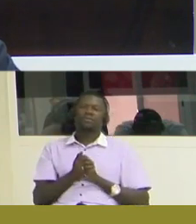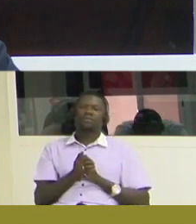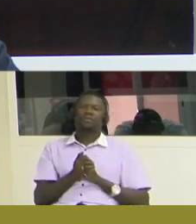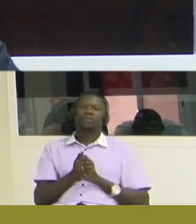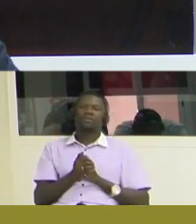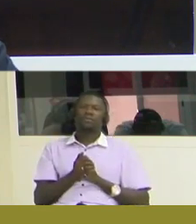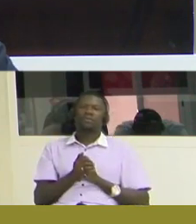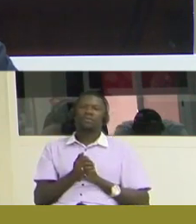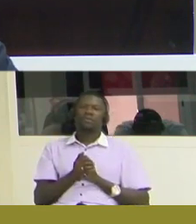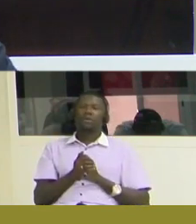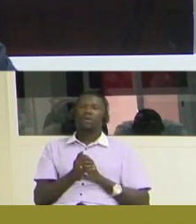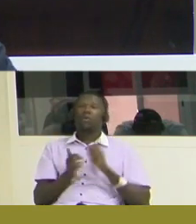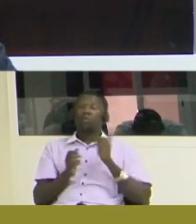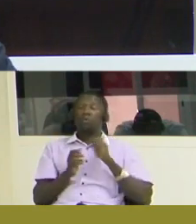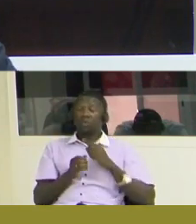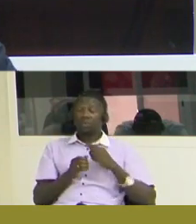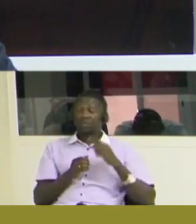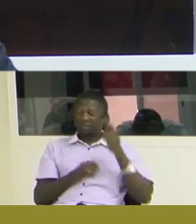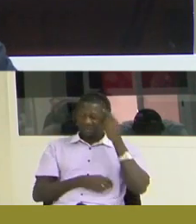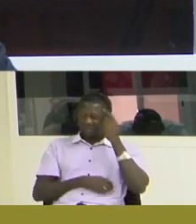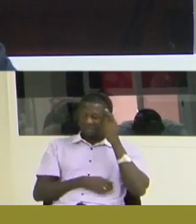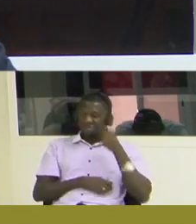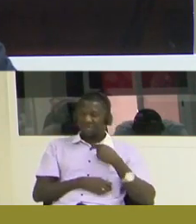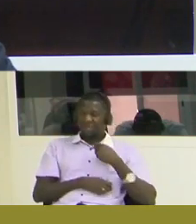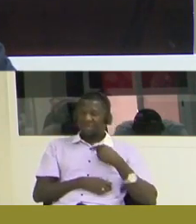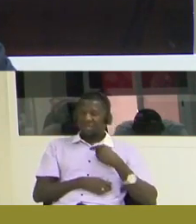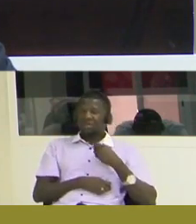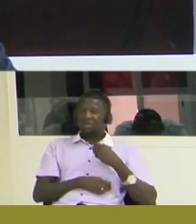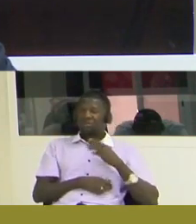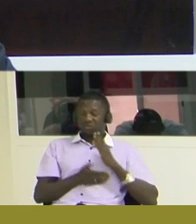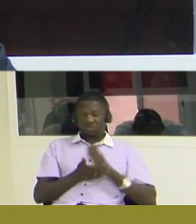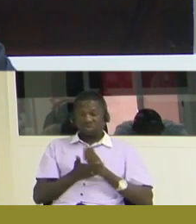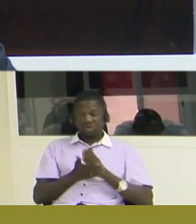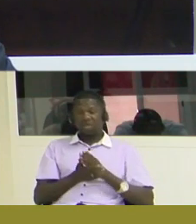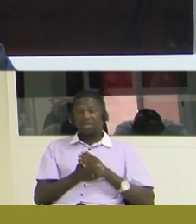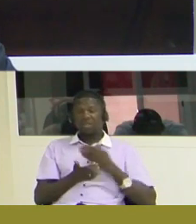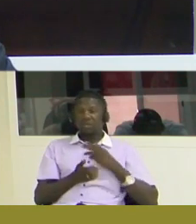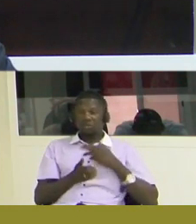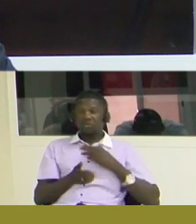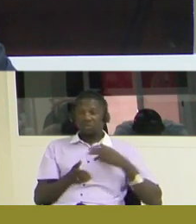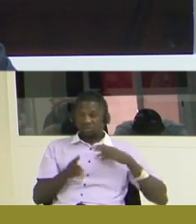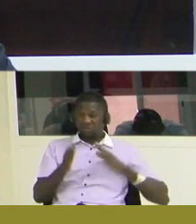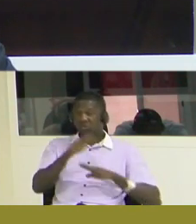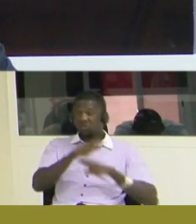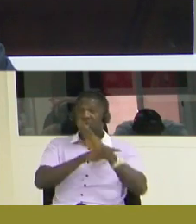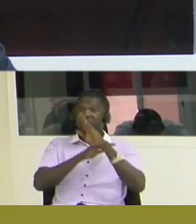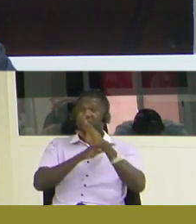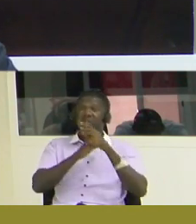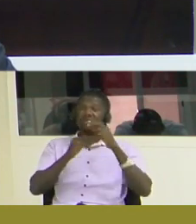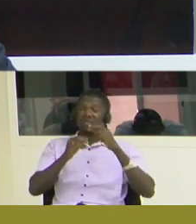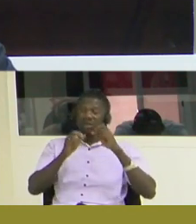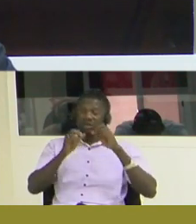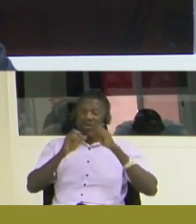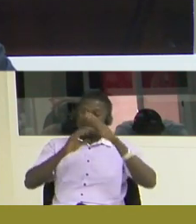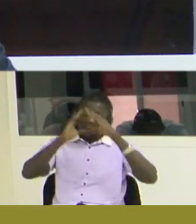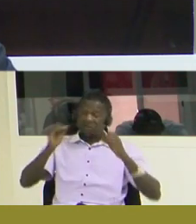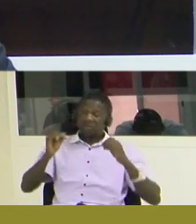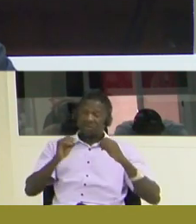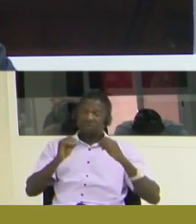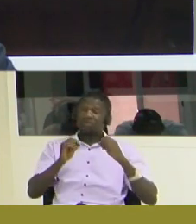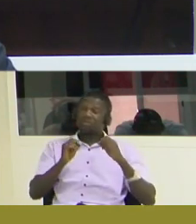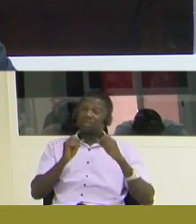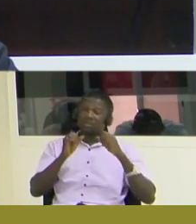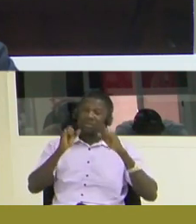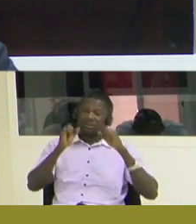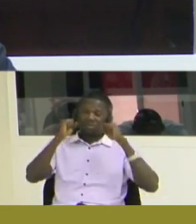he was going to the head of state with a weapon ready to fire no but at that point he was already arrested